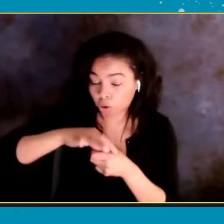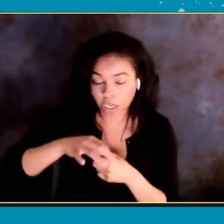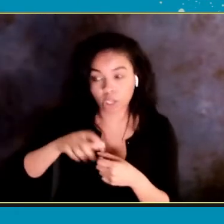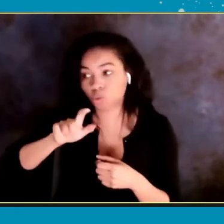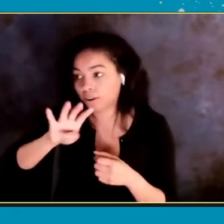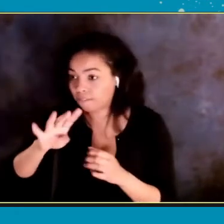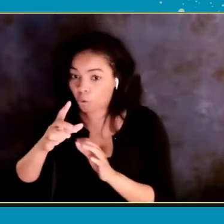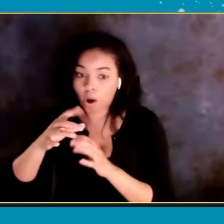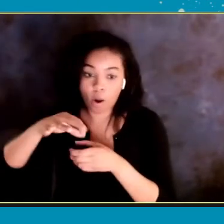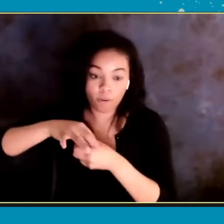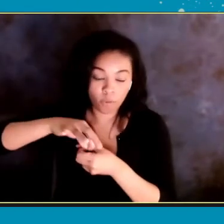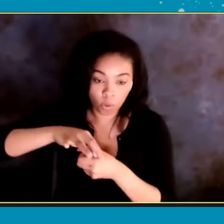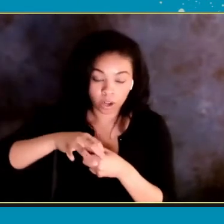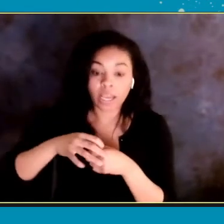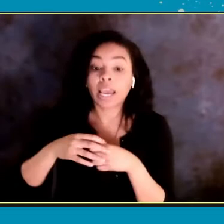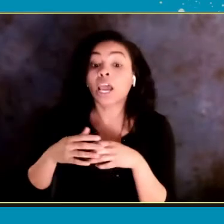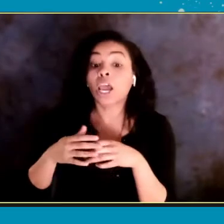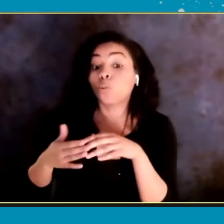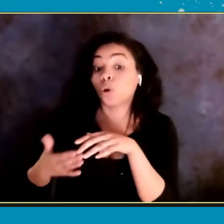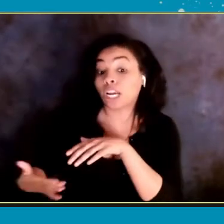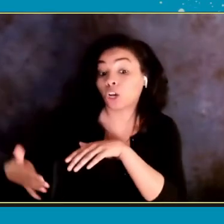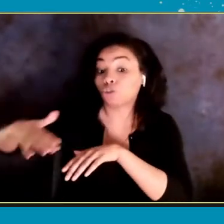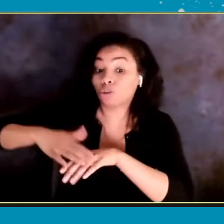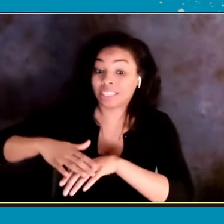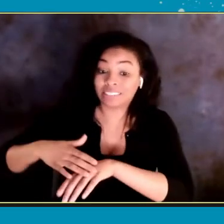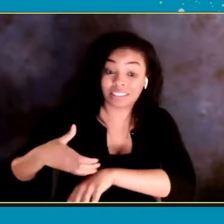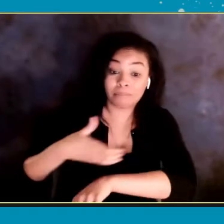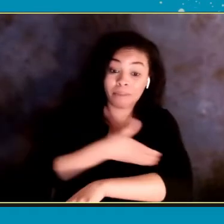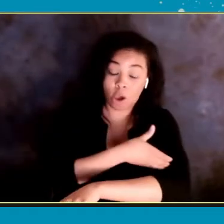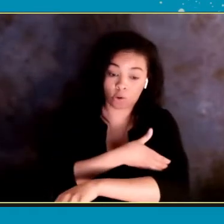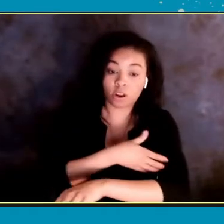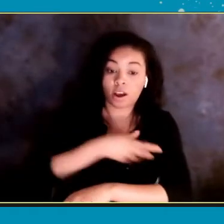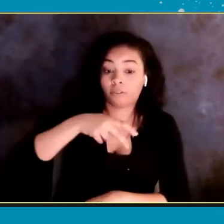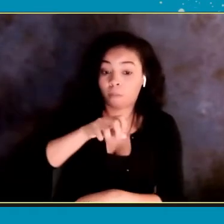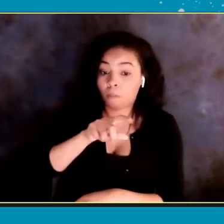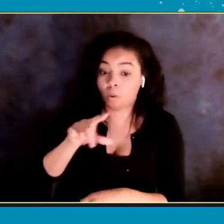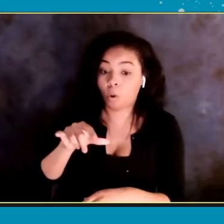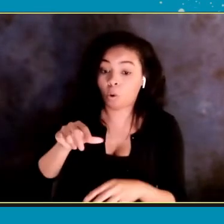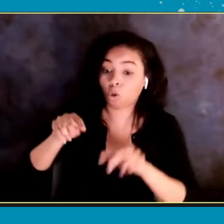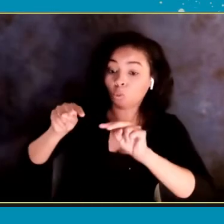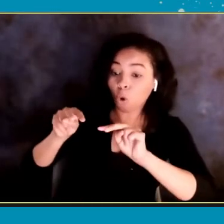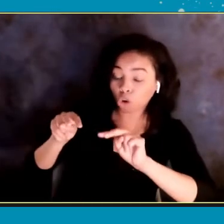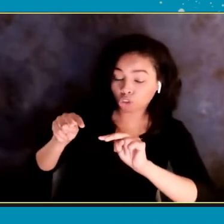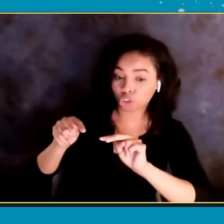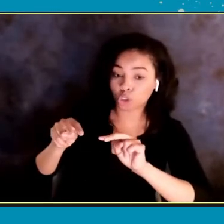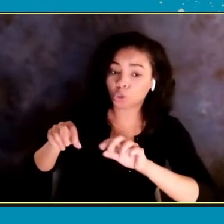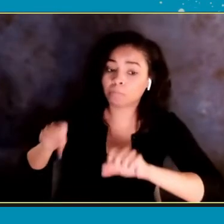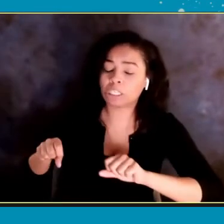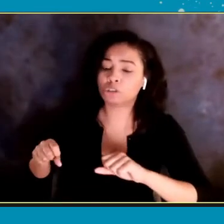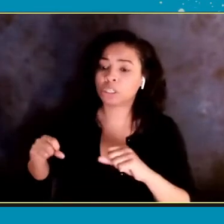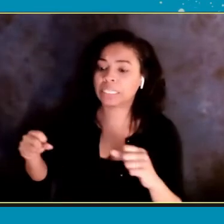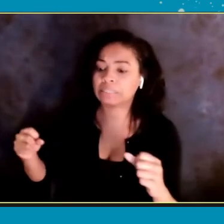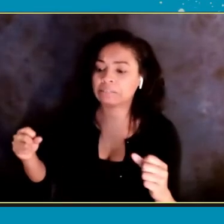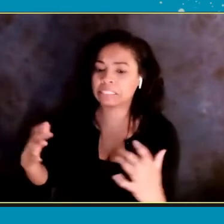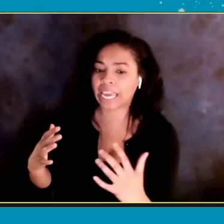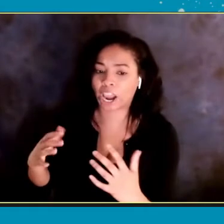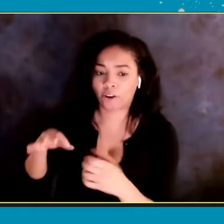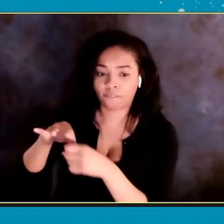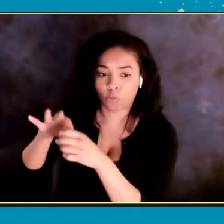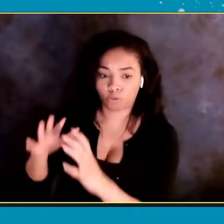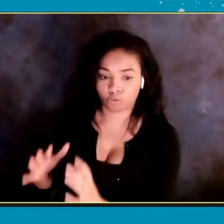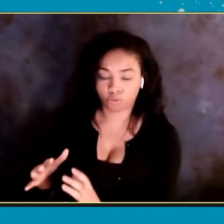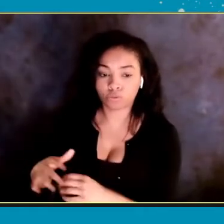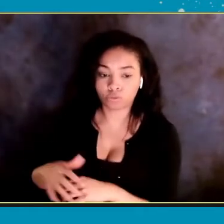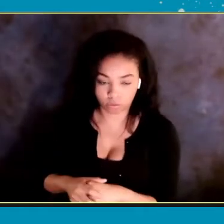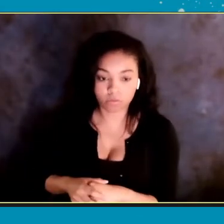voting, it would increase the power of poll watchers to potentially intimidate voters. And